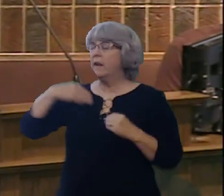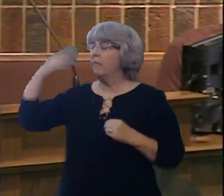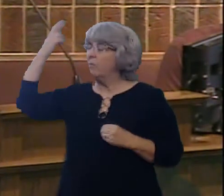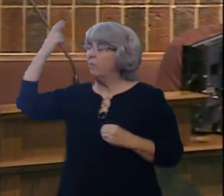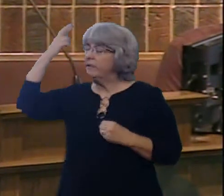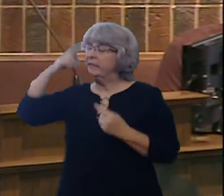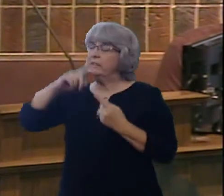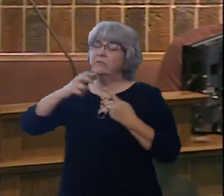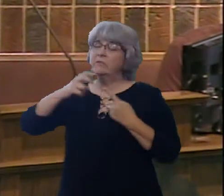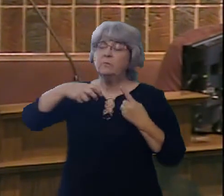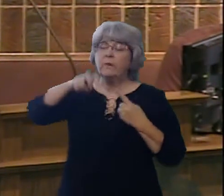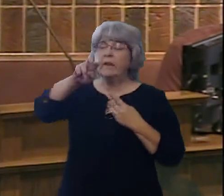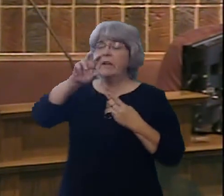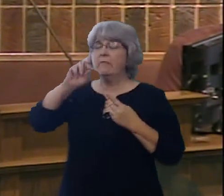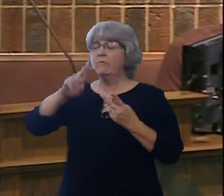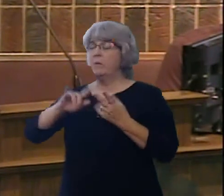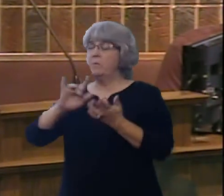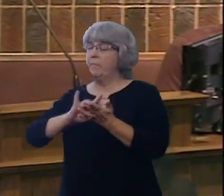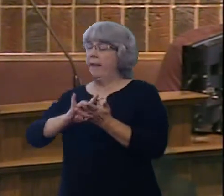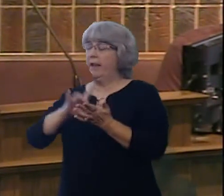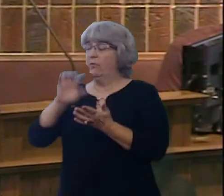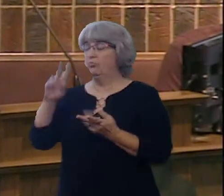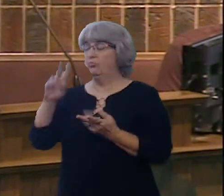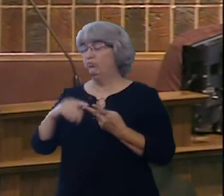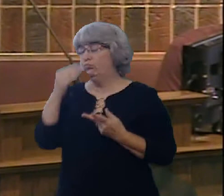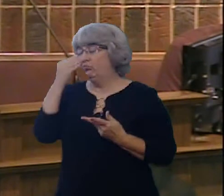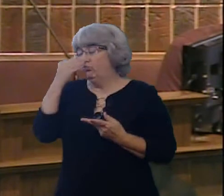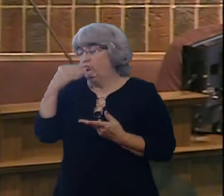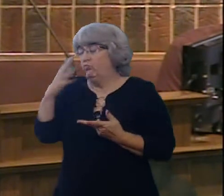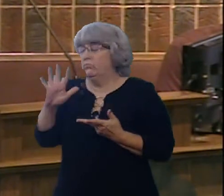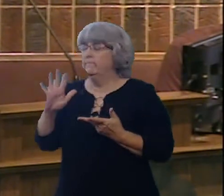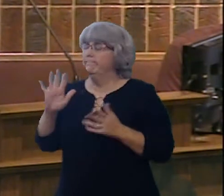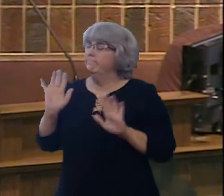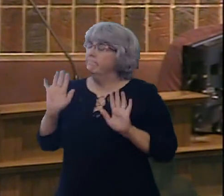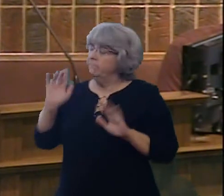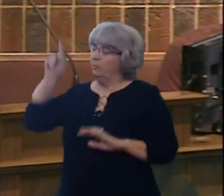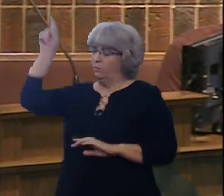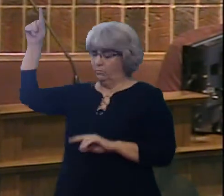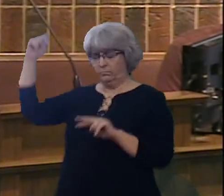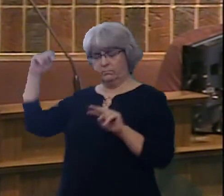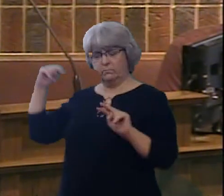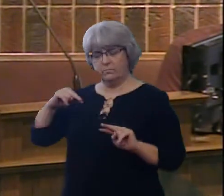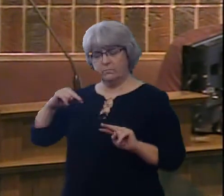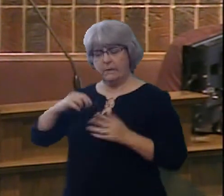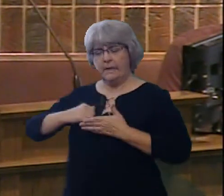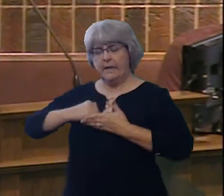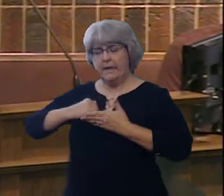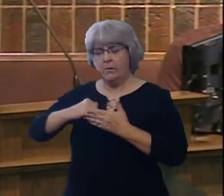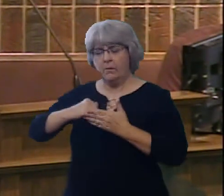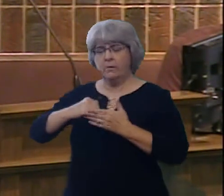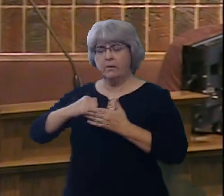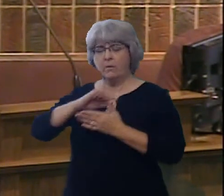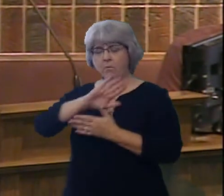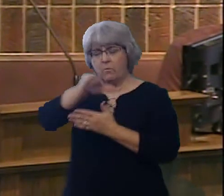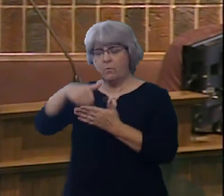or just didn't want to be here. May you provide what they need to get back to their normal walks of life.